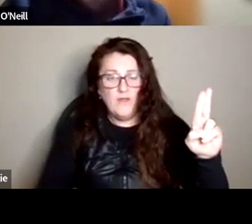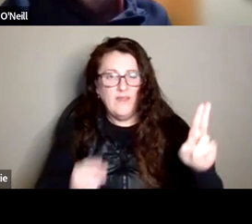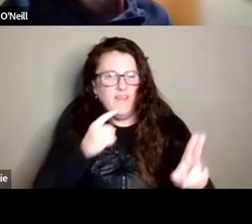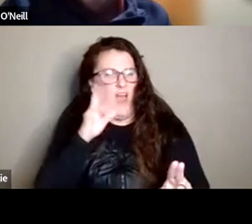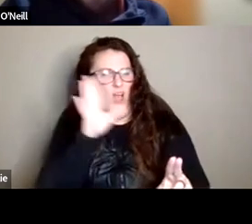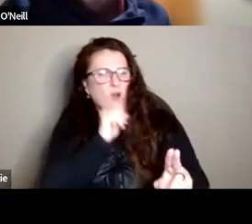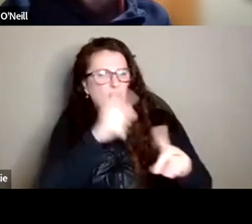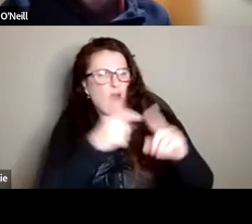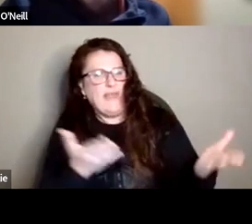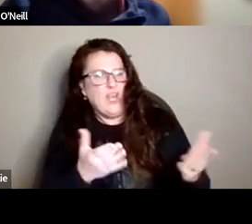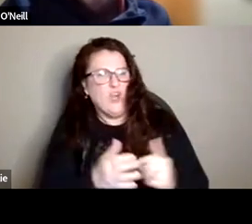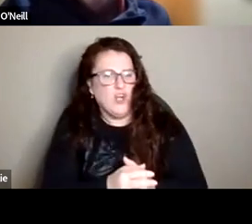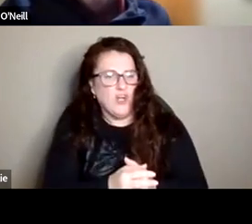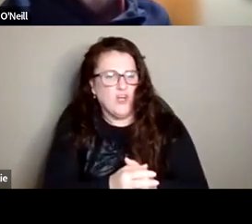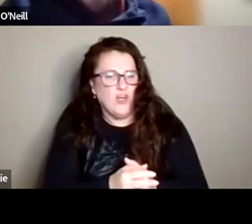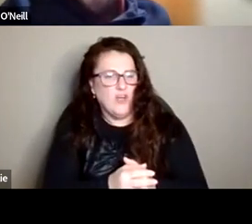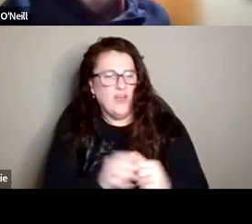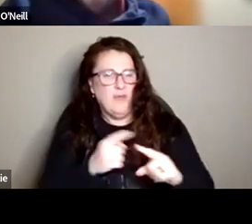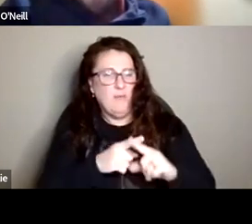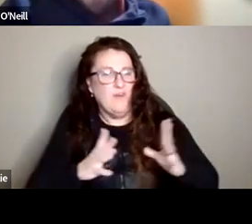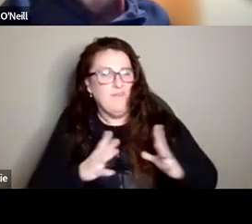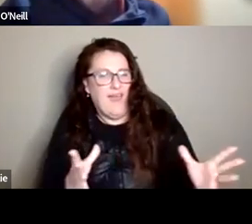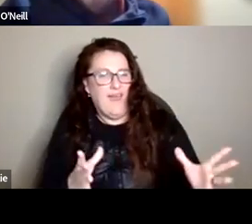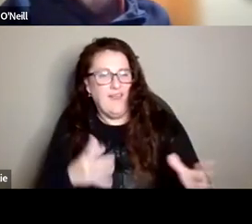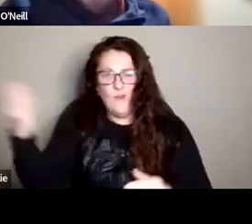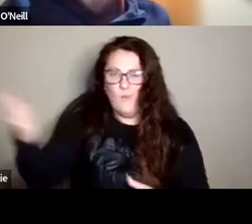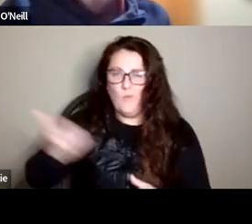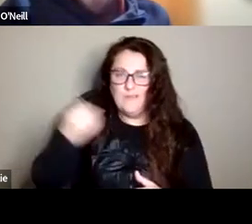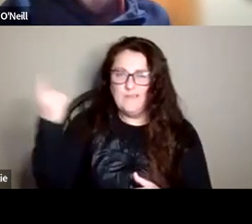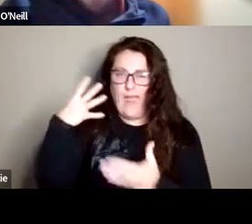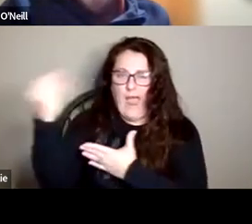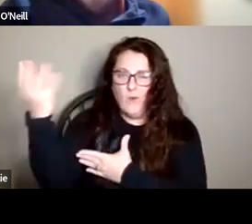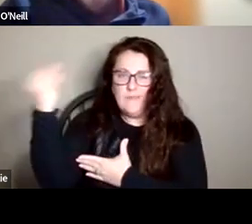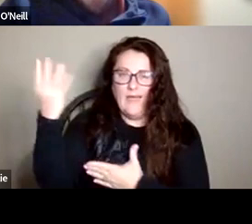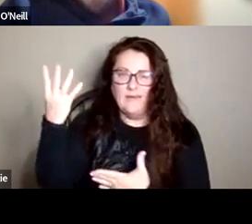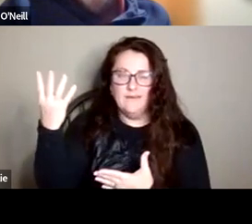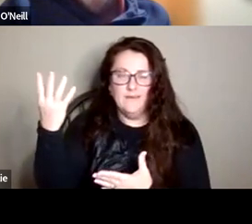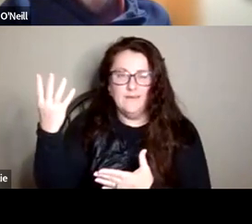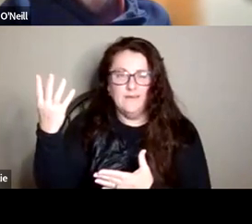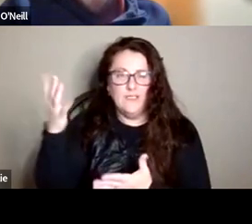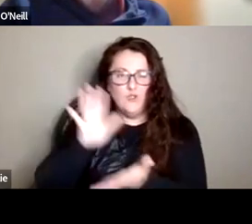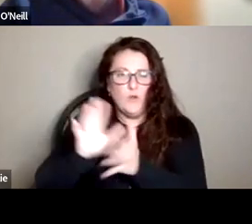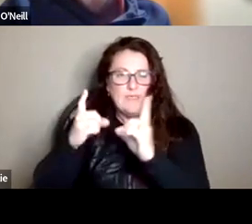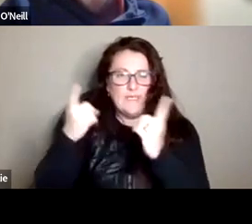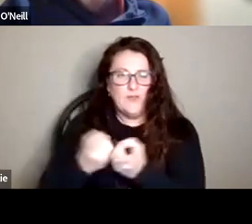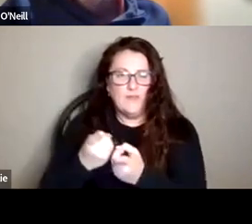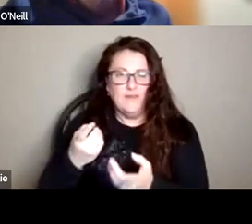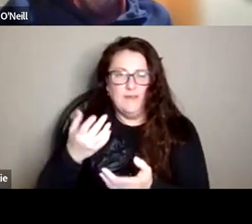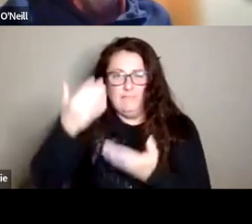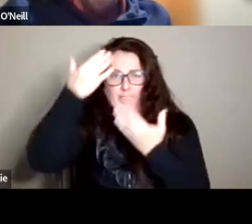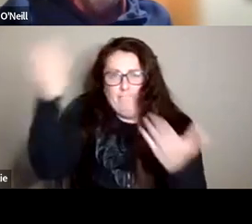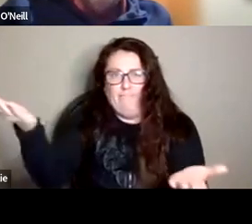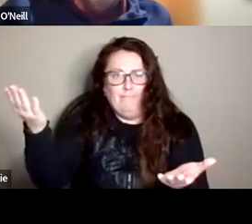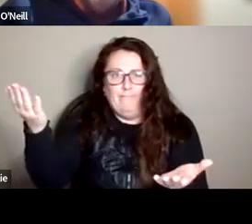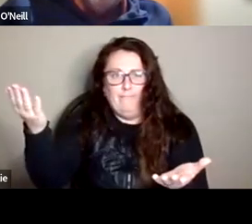here. But then we are fine with bringing somebody from outside that really needs to know